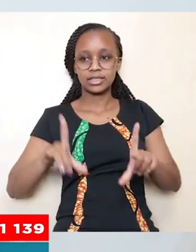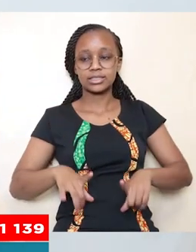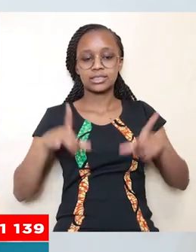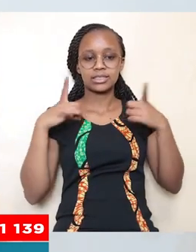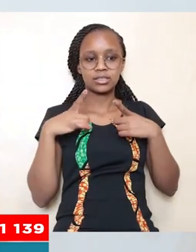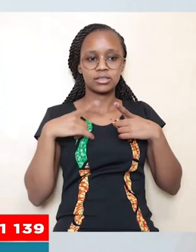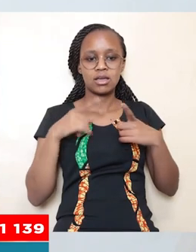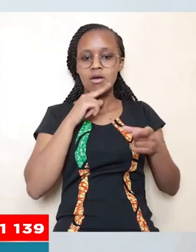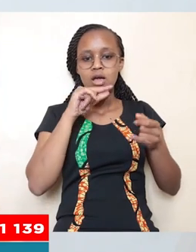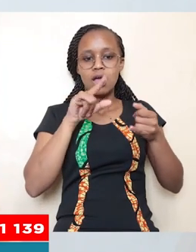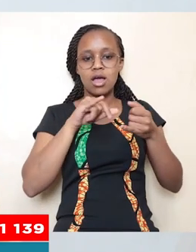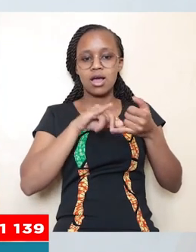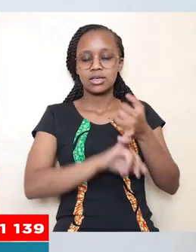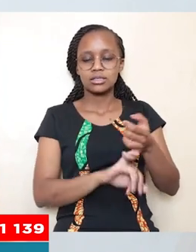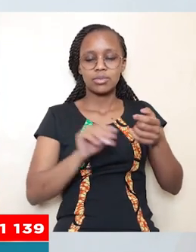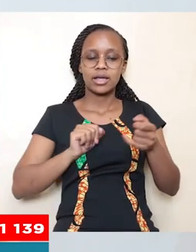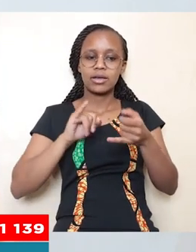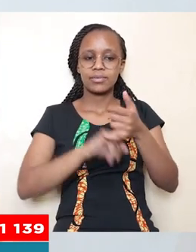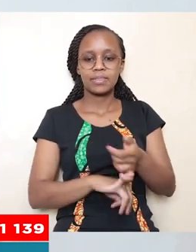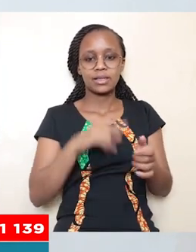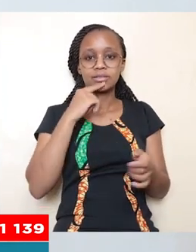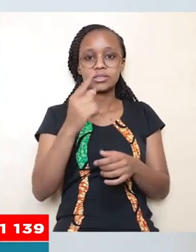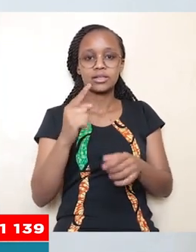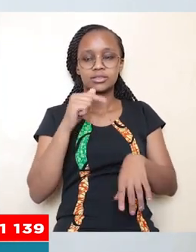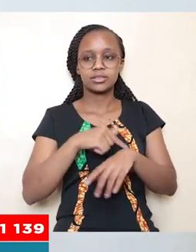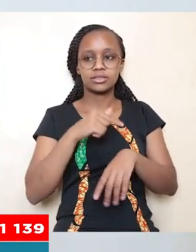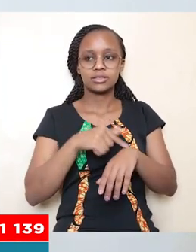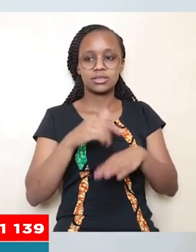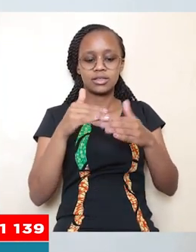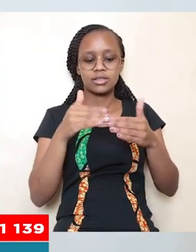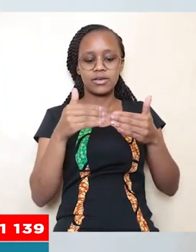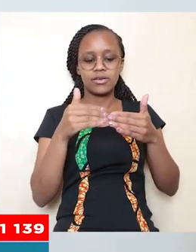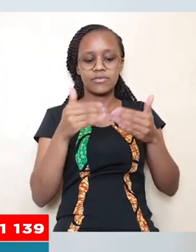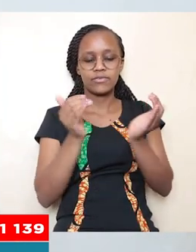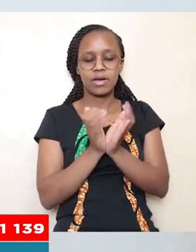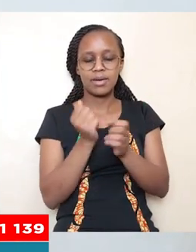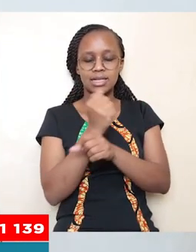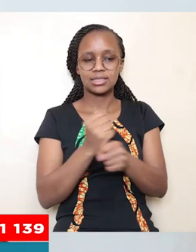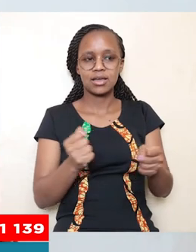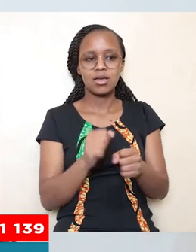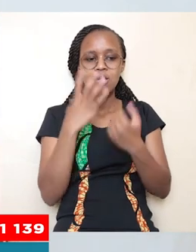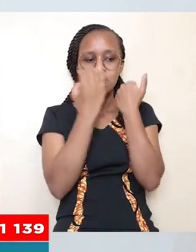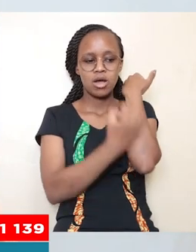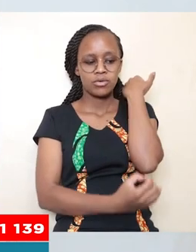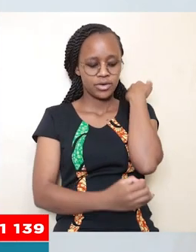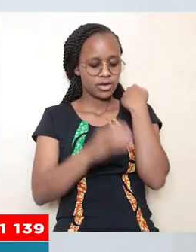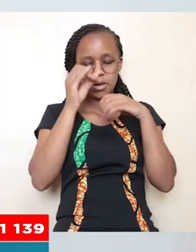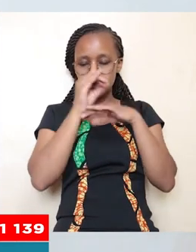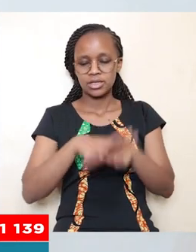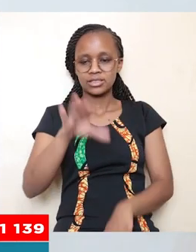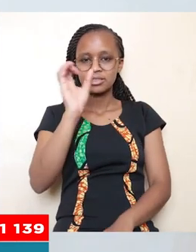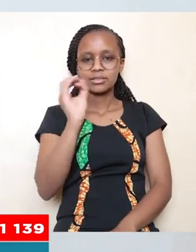living. Dear husband and wives, I told you during the family deliverance, poverty is not a